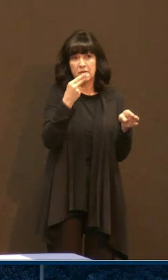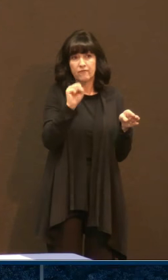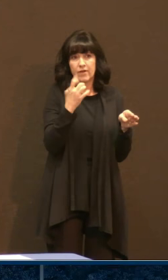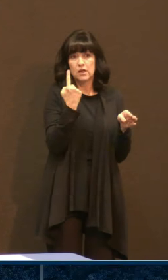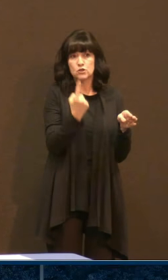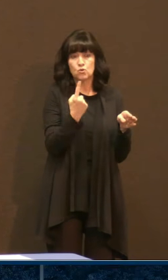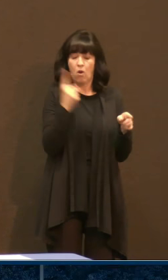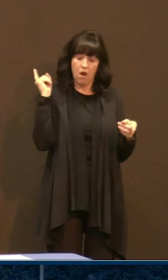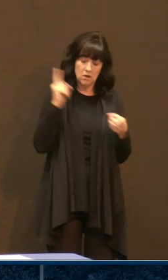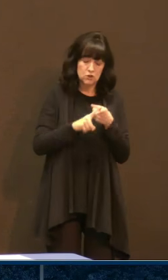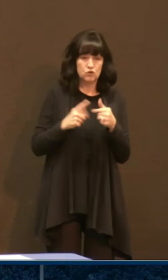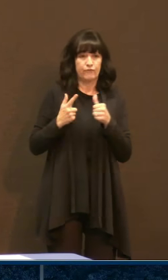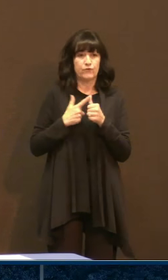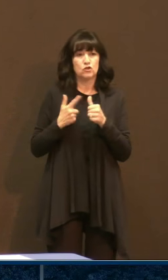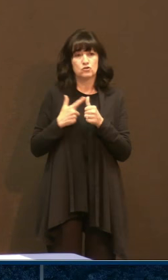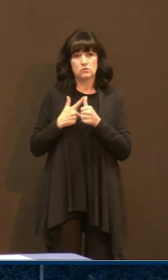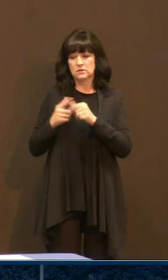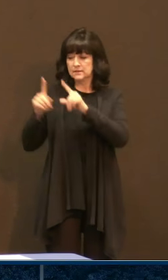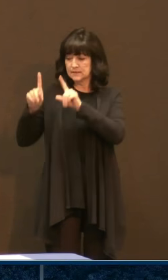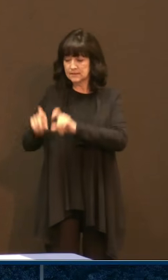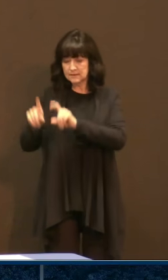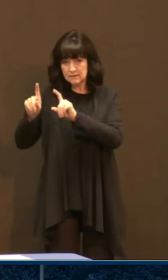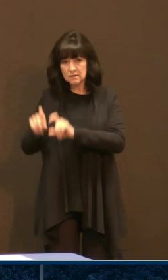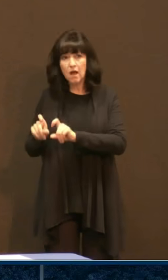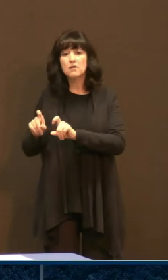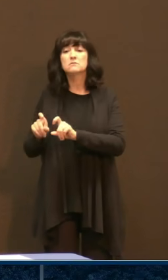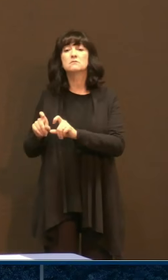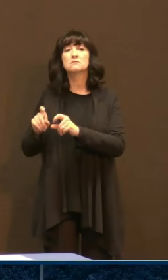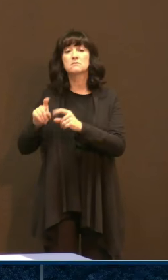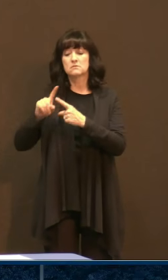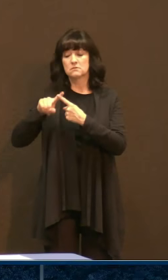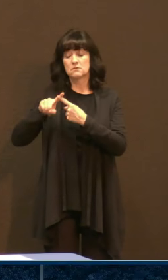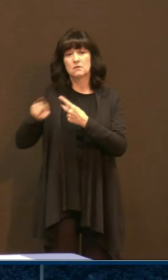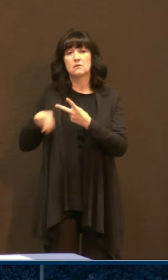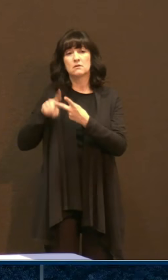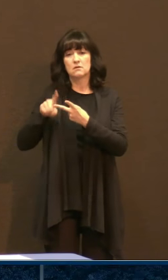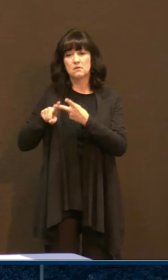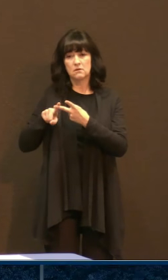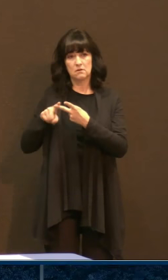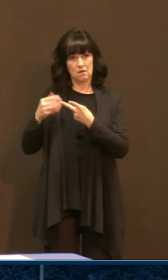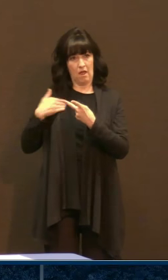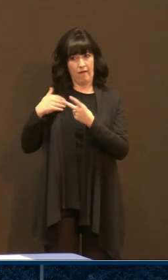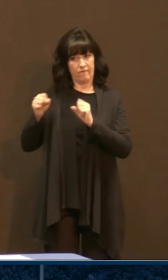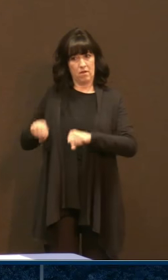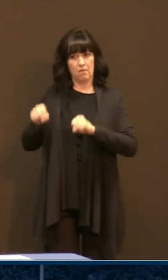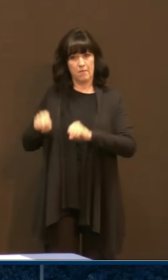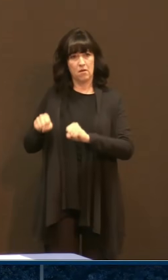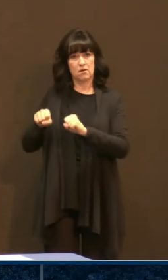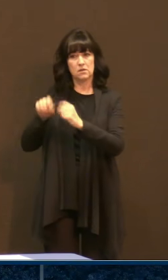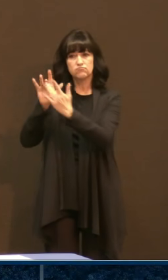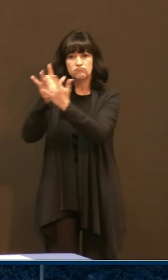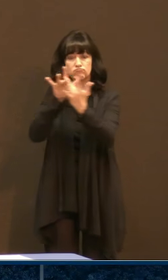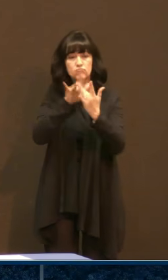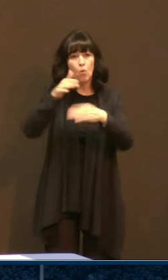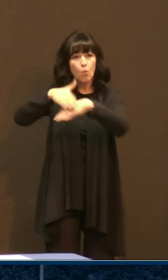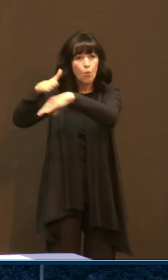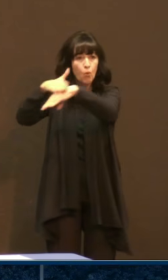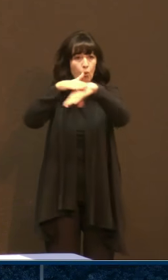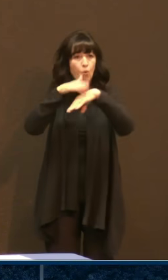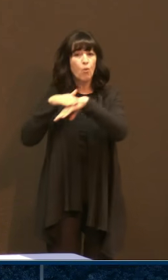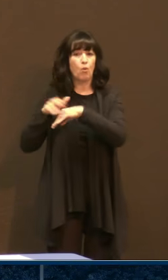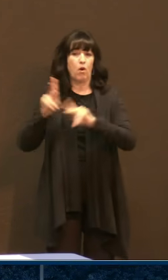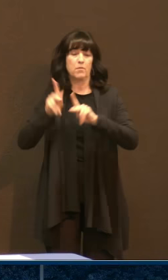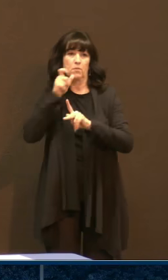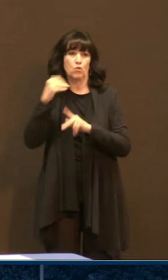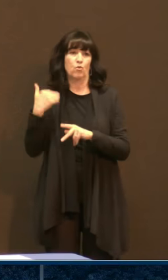ready with the testing and the contact tracing piece of it. So that's really critical and important. A related